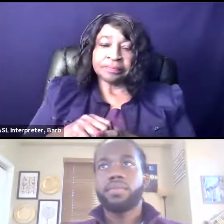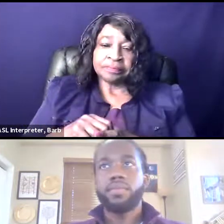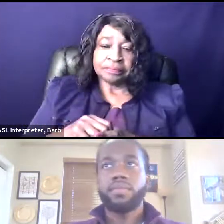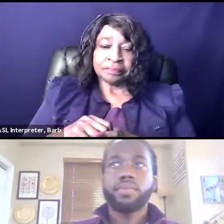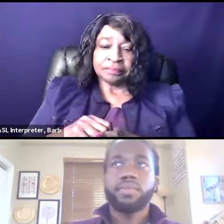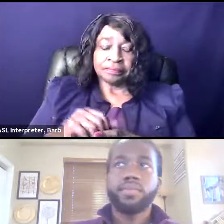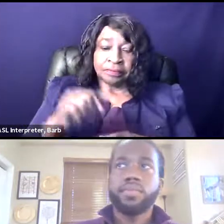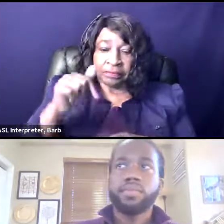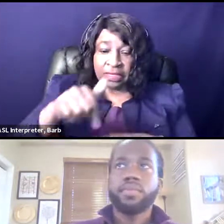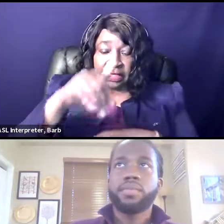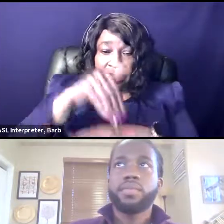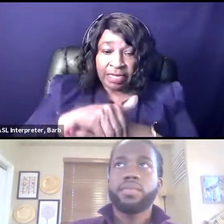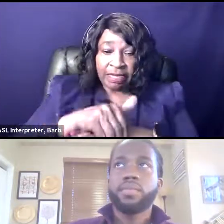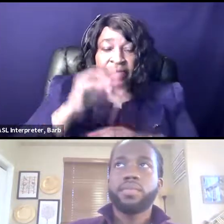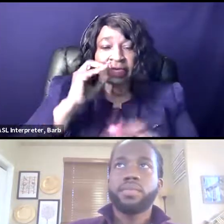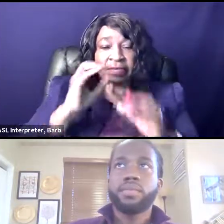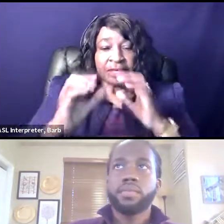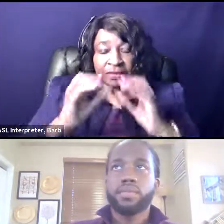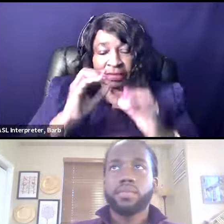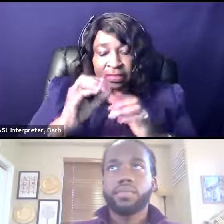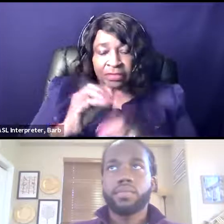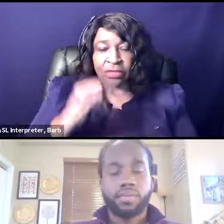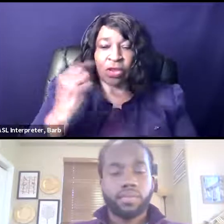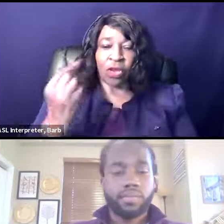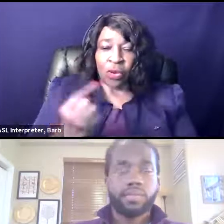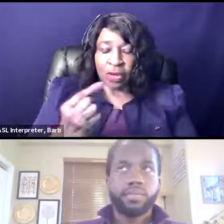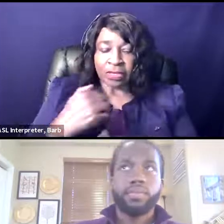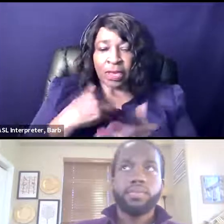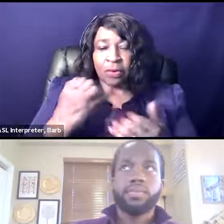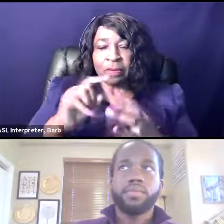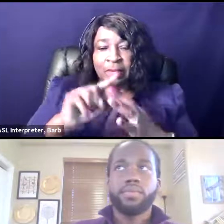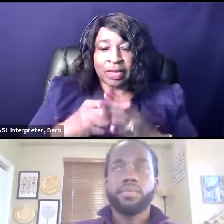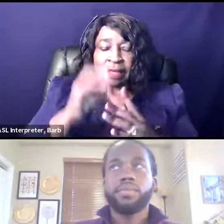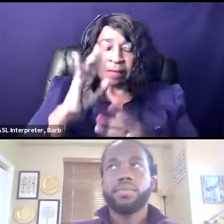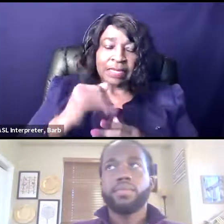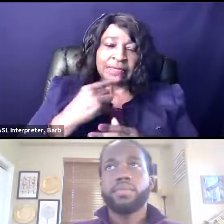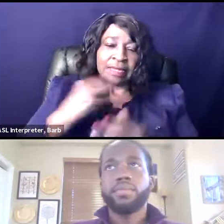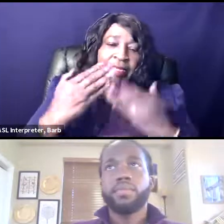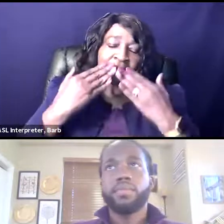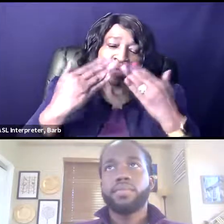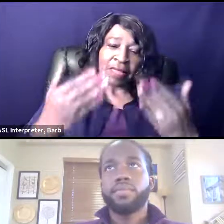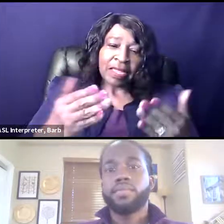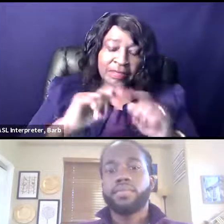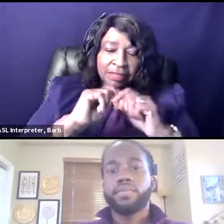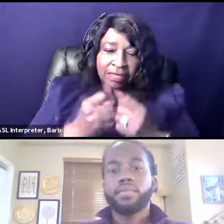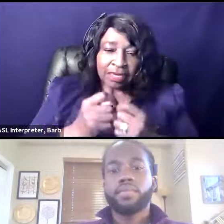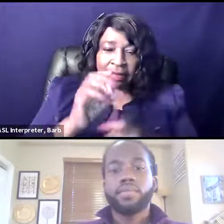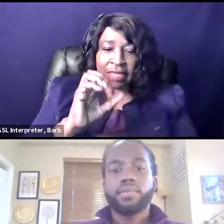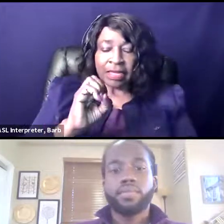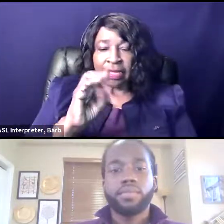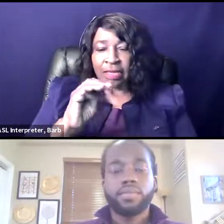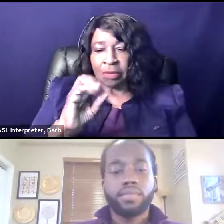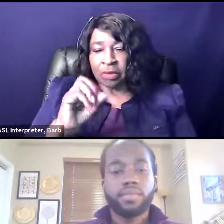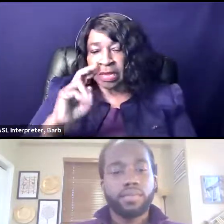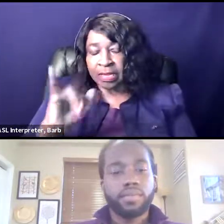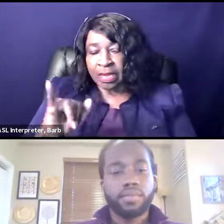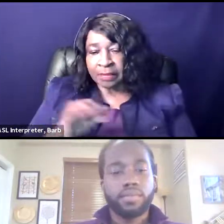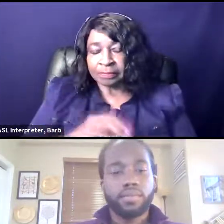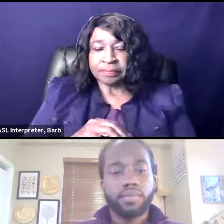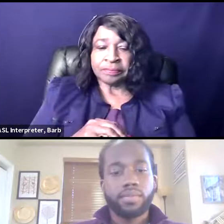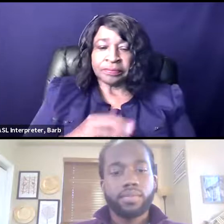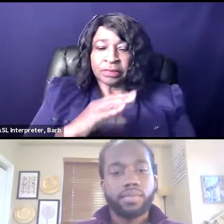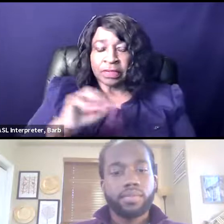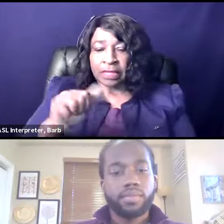this evening's conversation, as always, I want to begin by saying thanks to our team, Imani Lagrone and Siando Mohutsua, as well as our